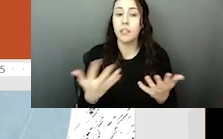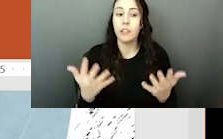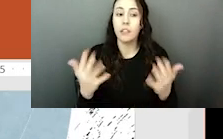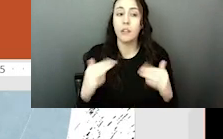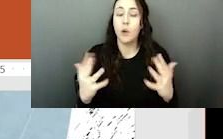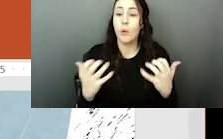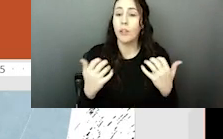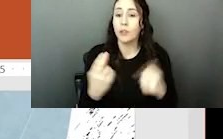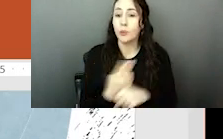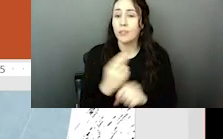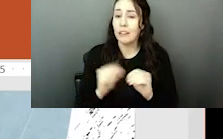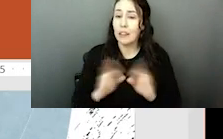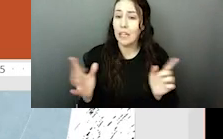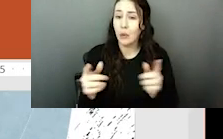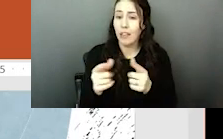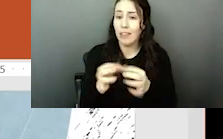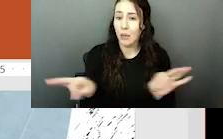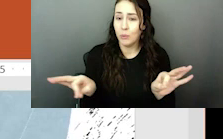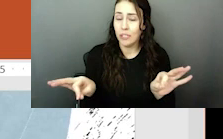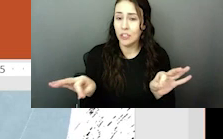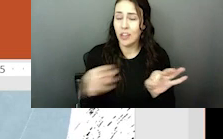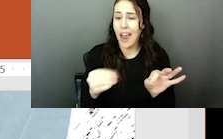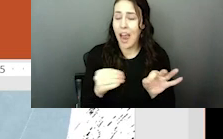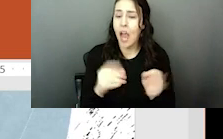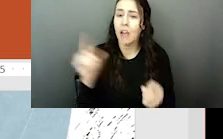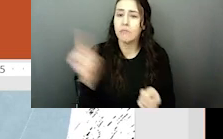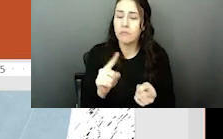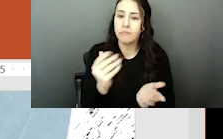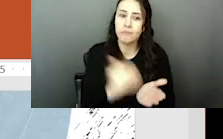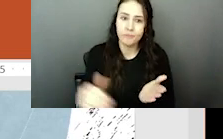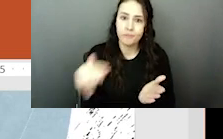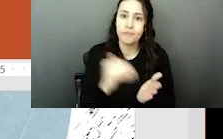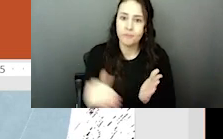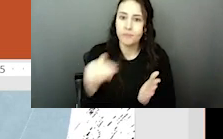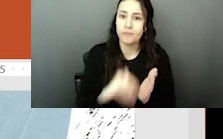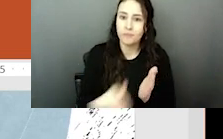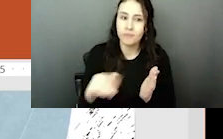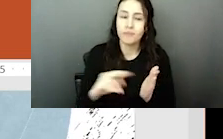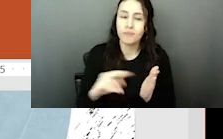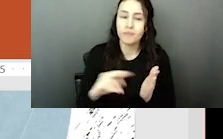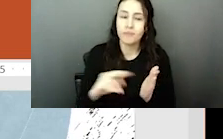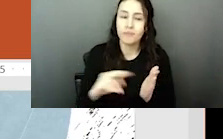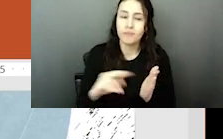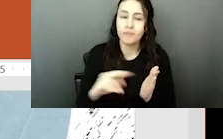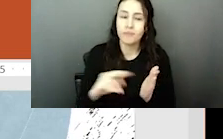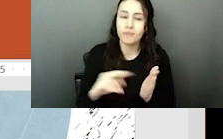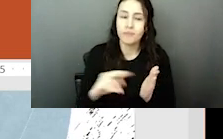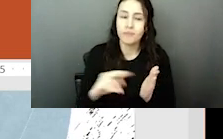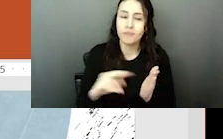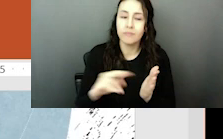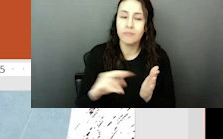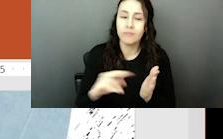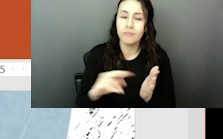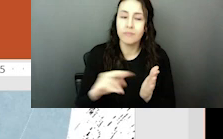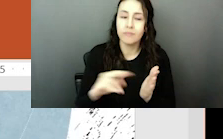minimize redundancy between the standards. So it was a little easier to do the self-reflection. We wanted to balance